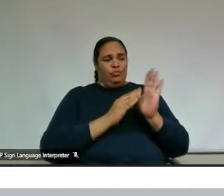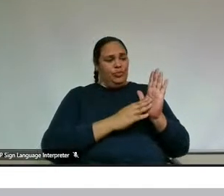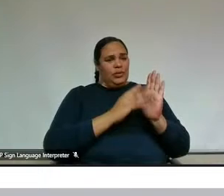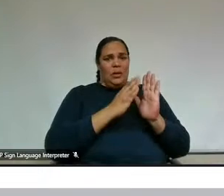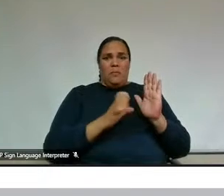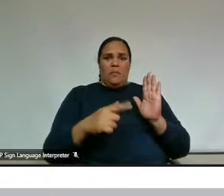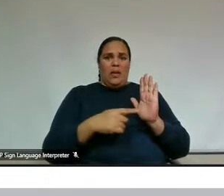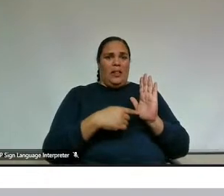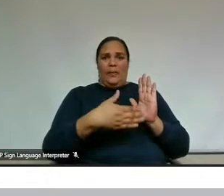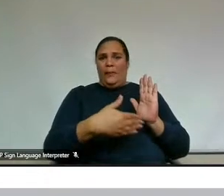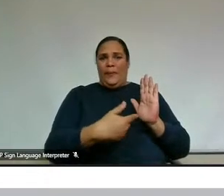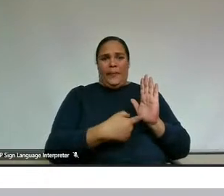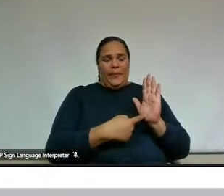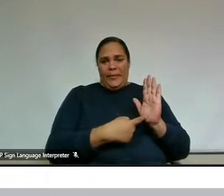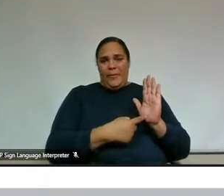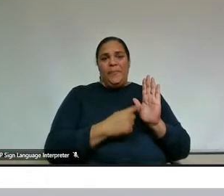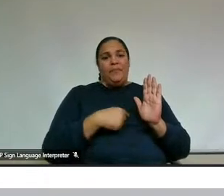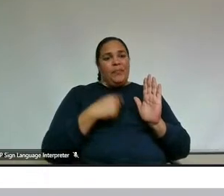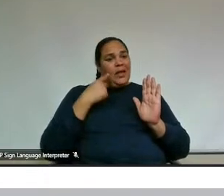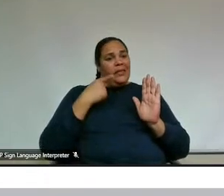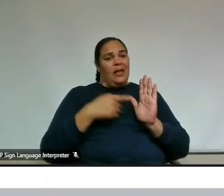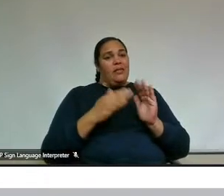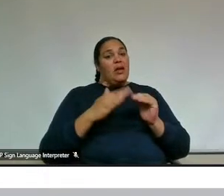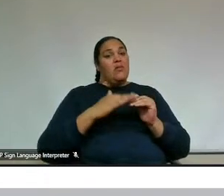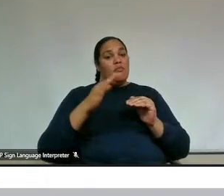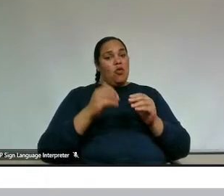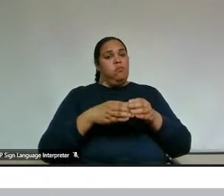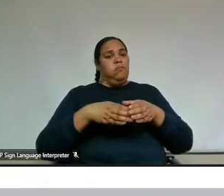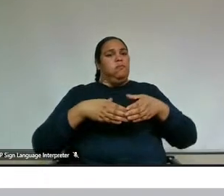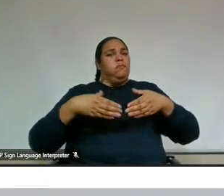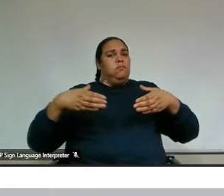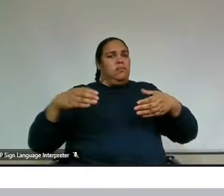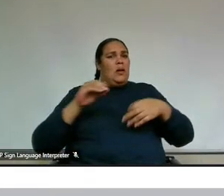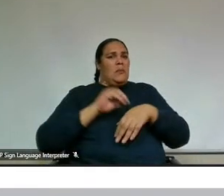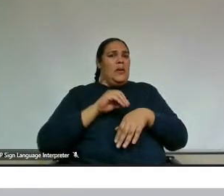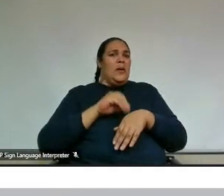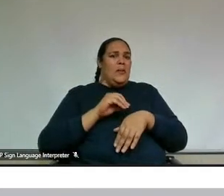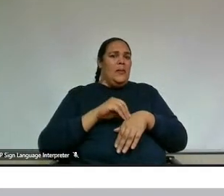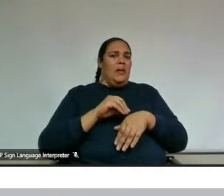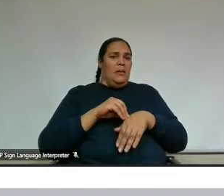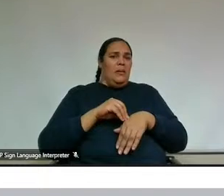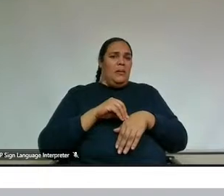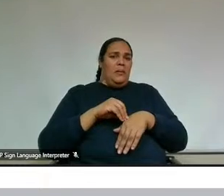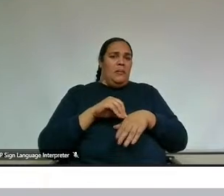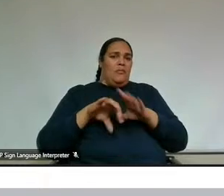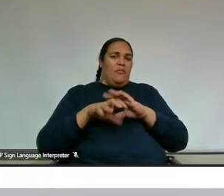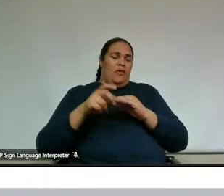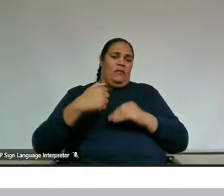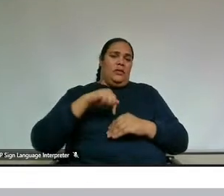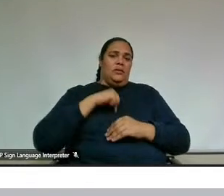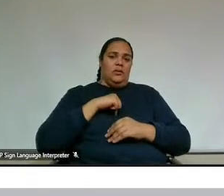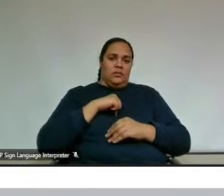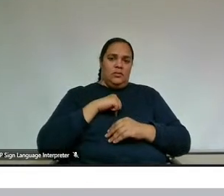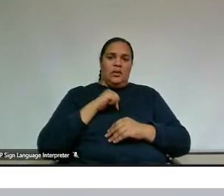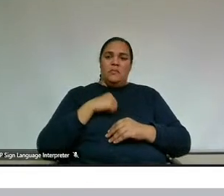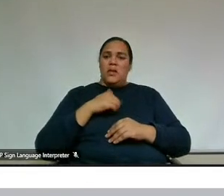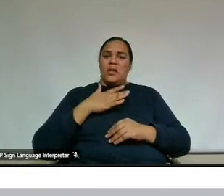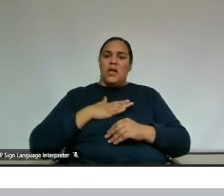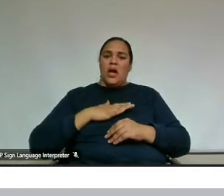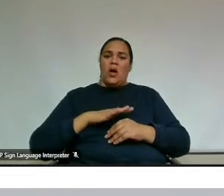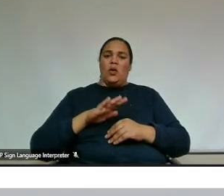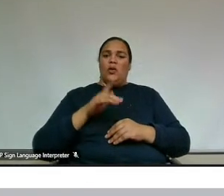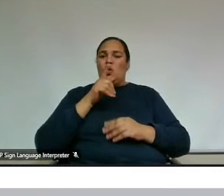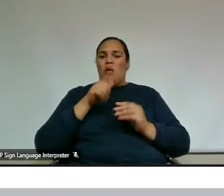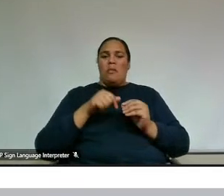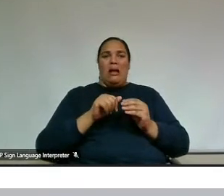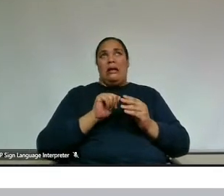which I think that becomes a more growing problem in our province. I don't want to talk to you about